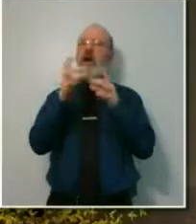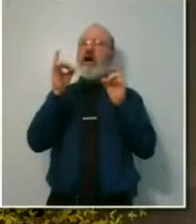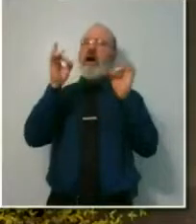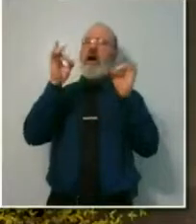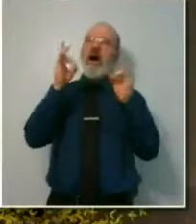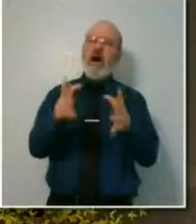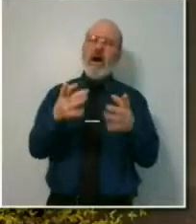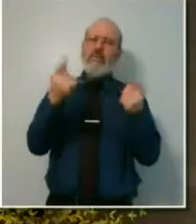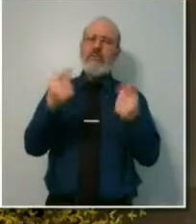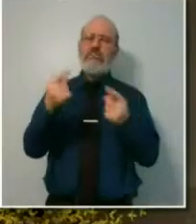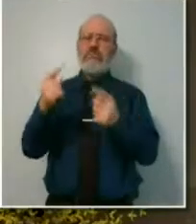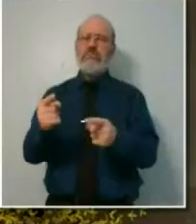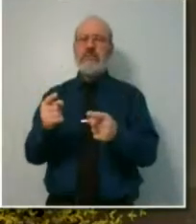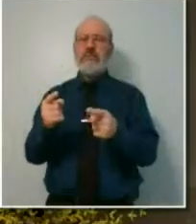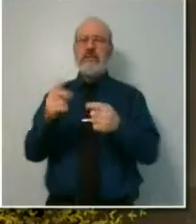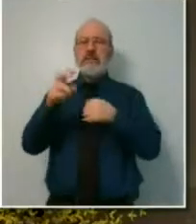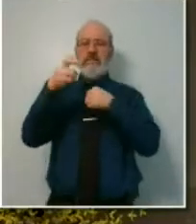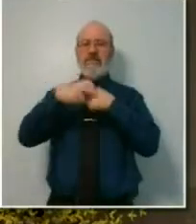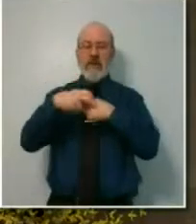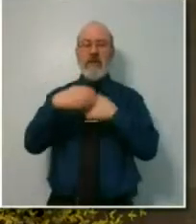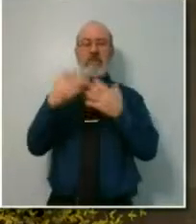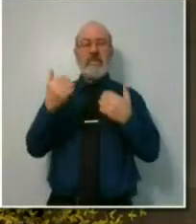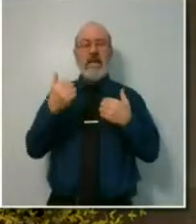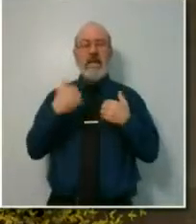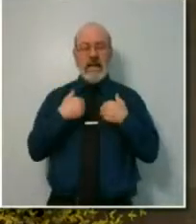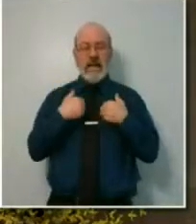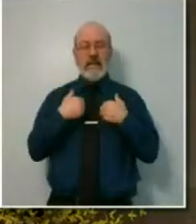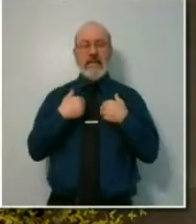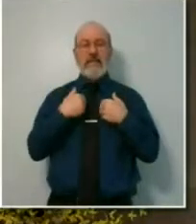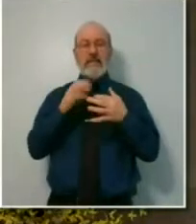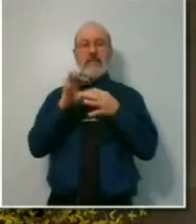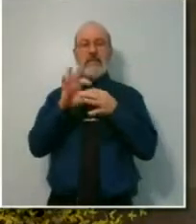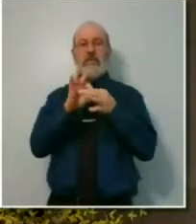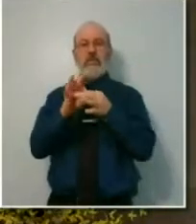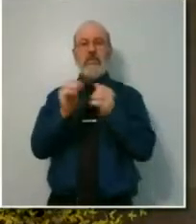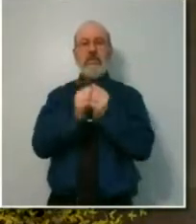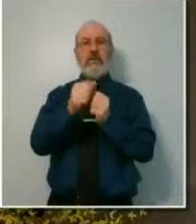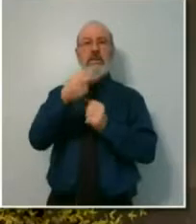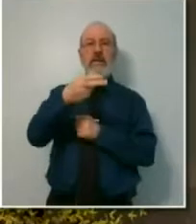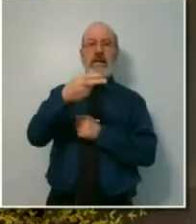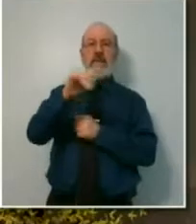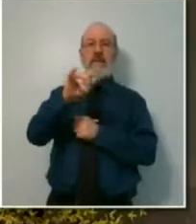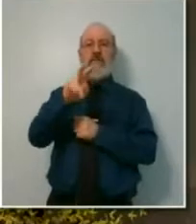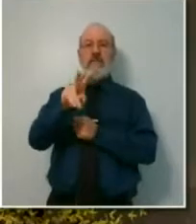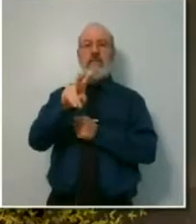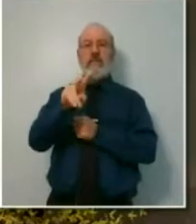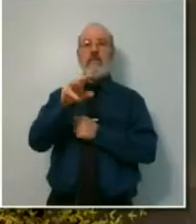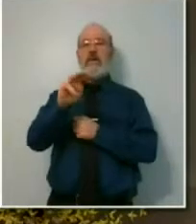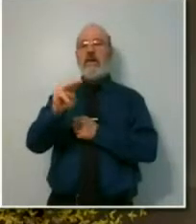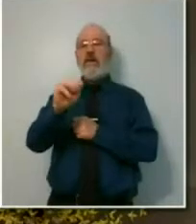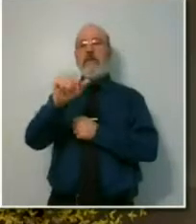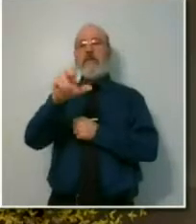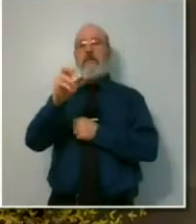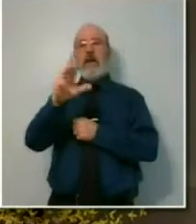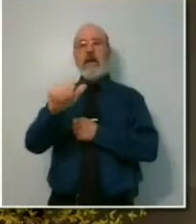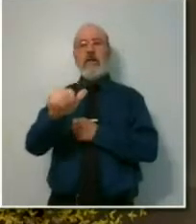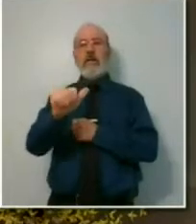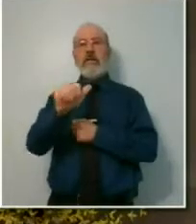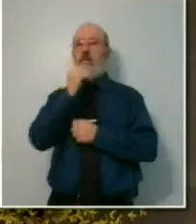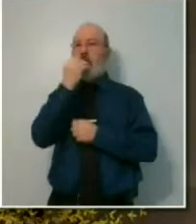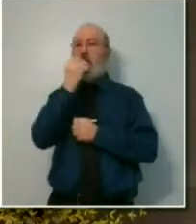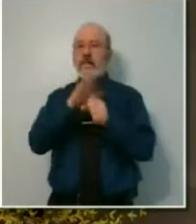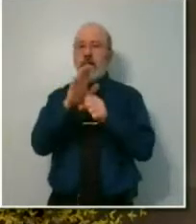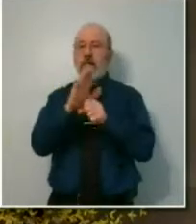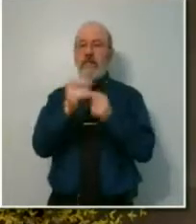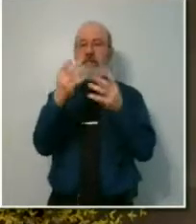this virus would have in conjunction with HIV, malaria, malnourishment, and many other illnesses.